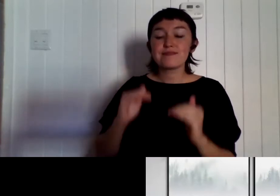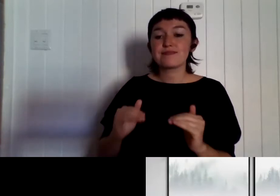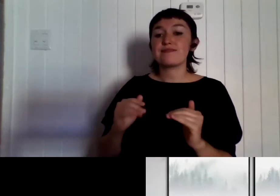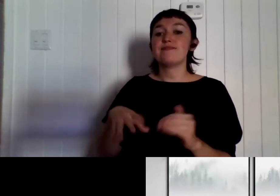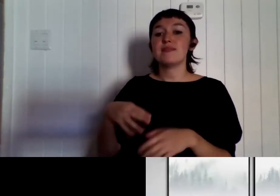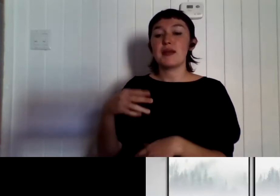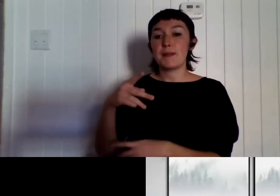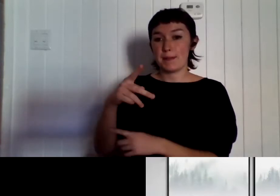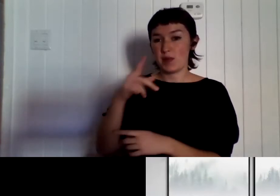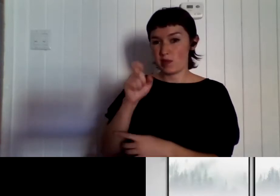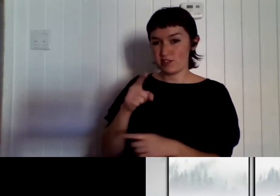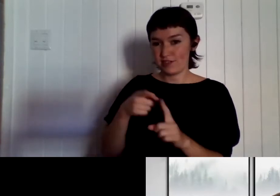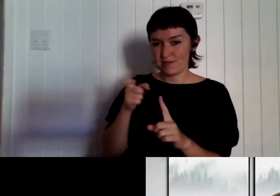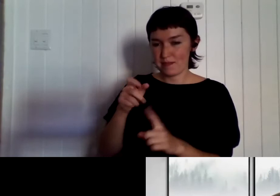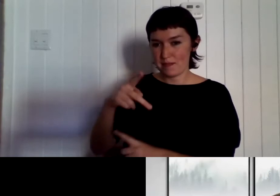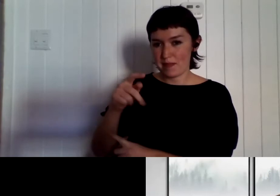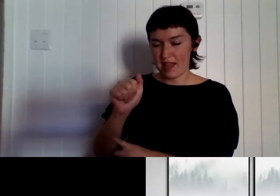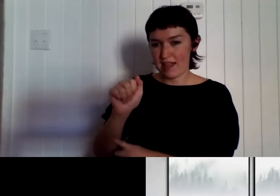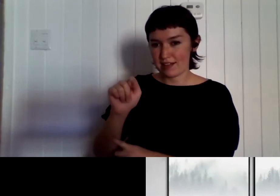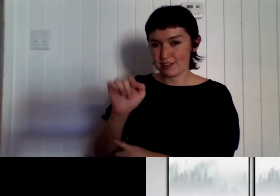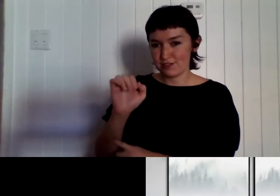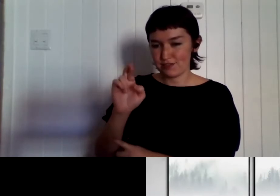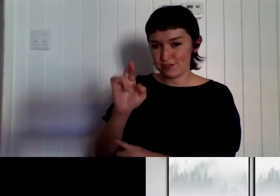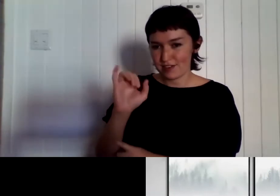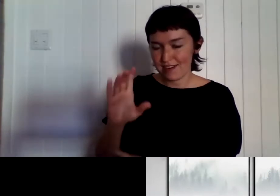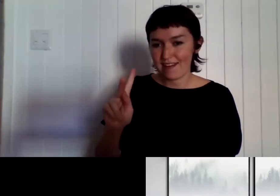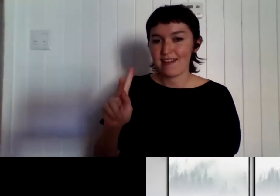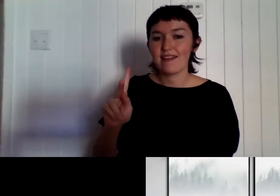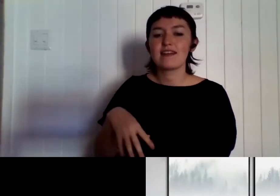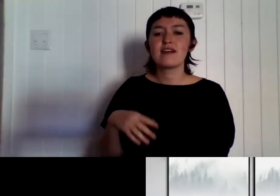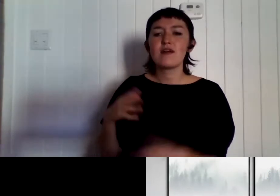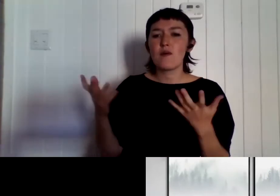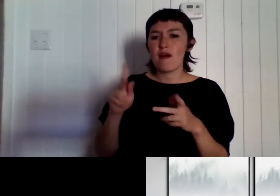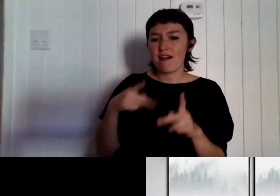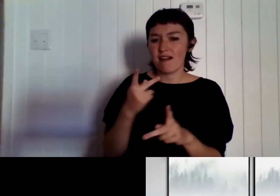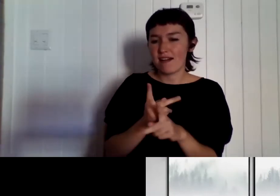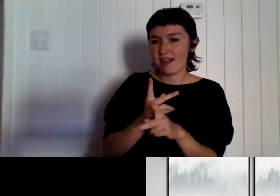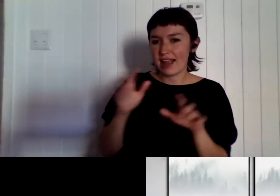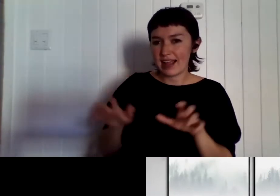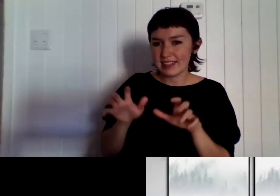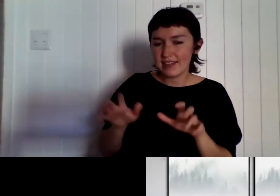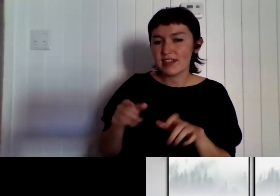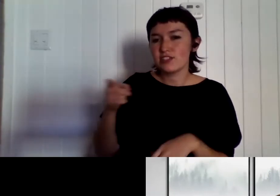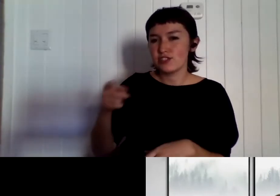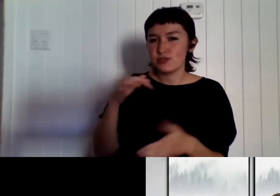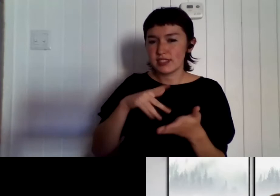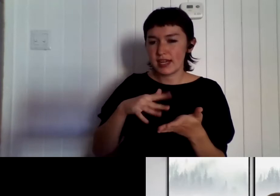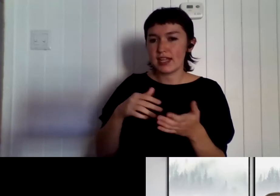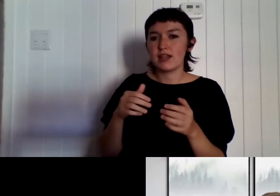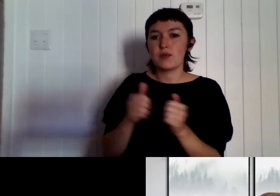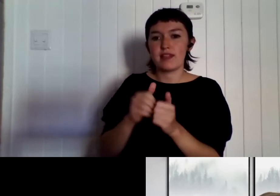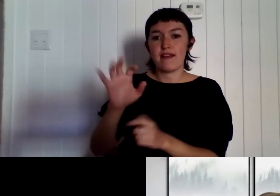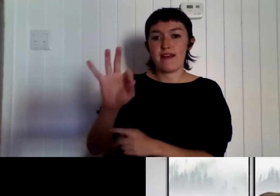Patrick might be the teacher, I'm not sure. Wondering what type of activities you've studied using functional MRI, and what's the